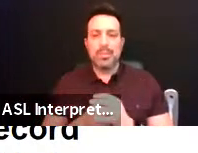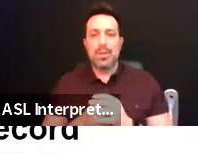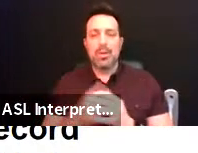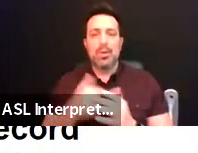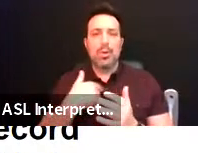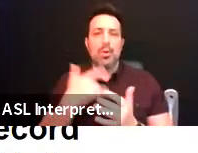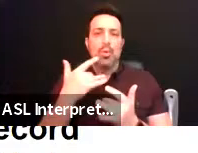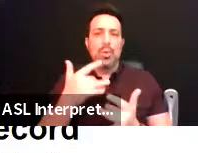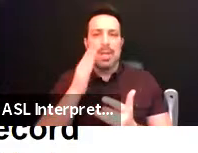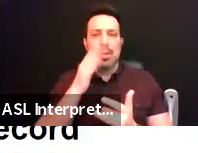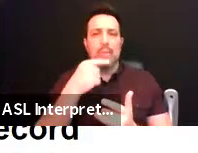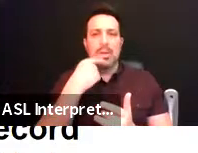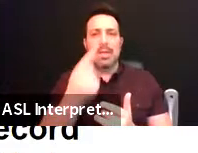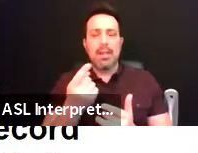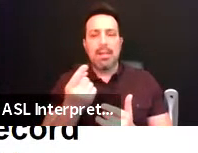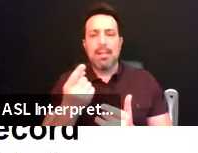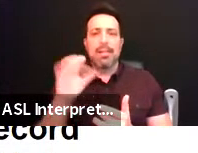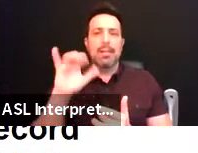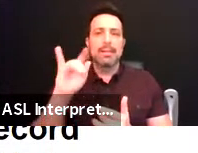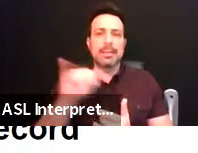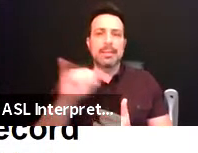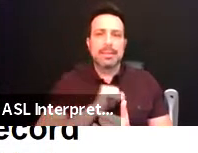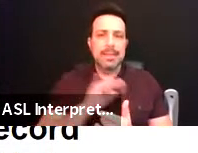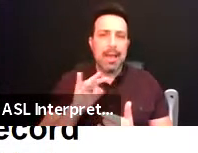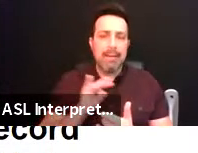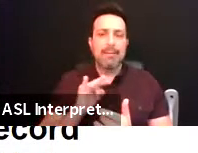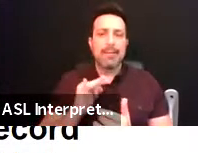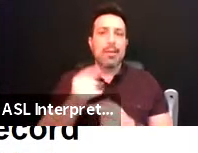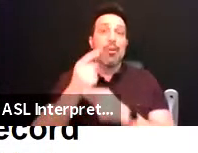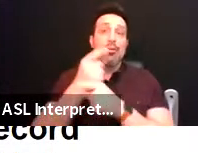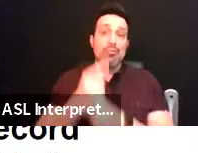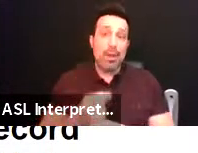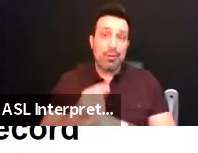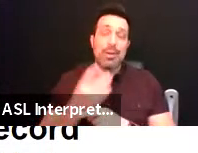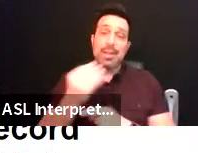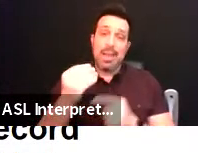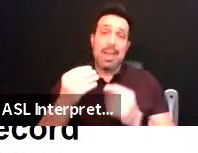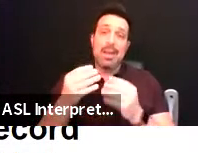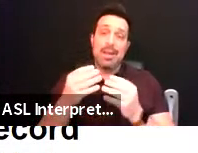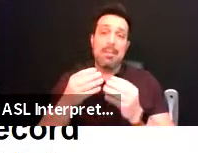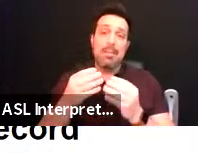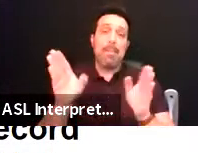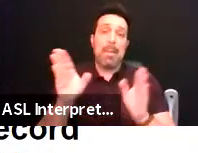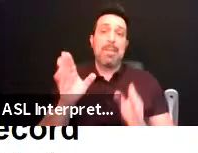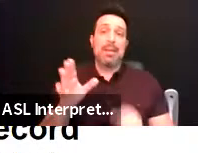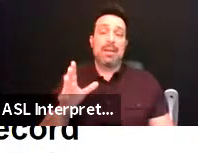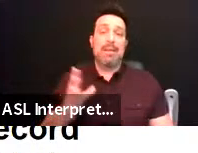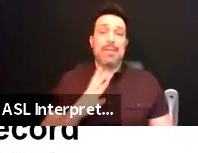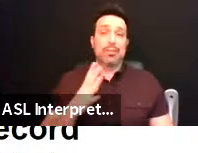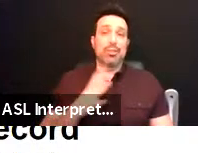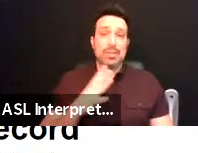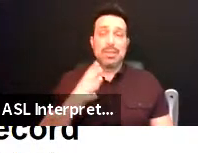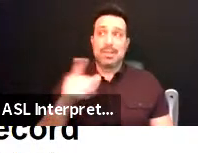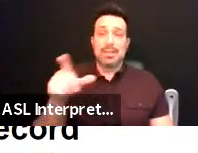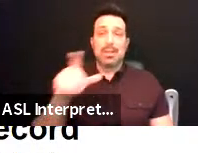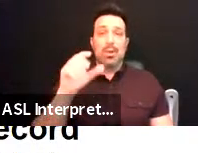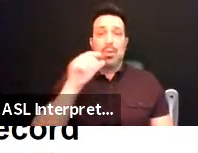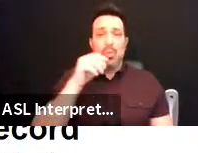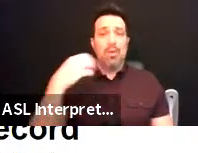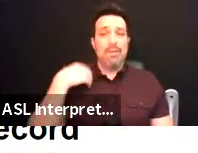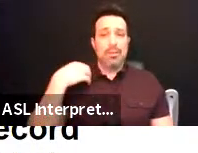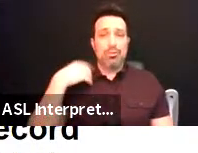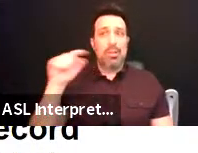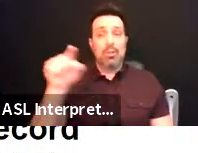We tell city staff regularly and public officials, even when you're writing